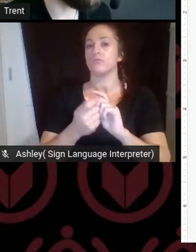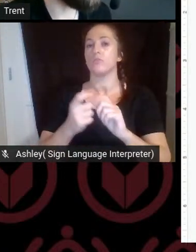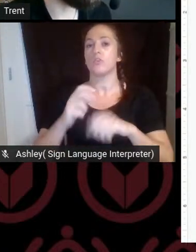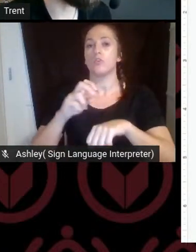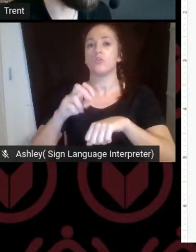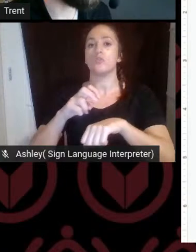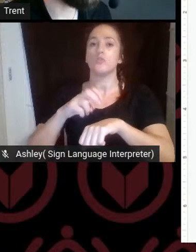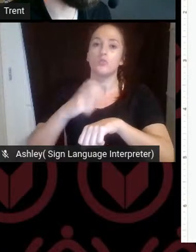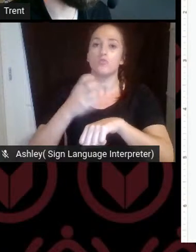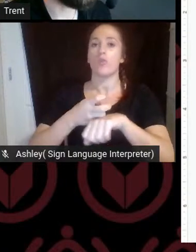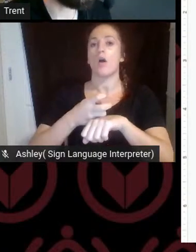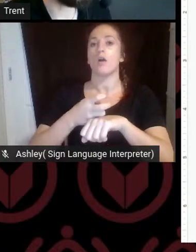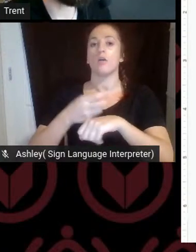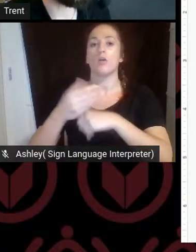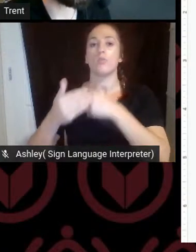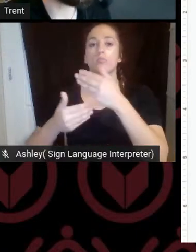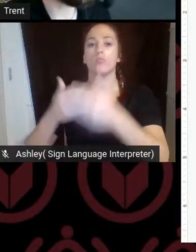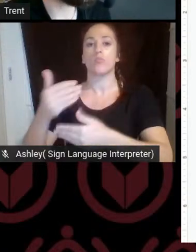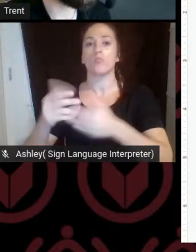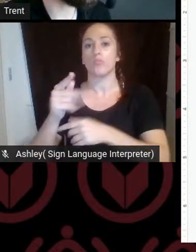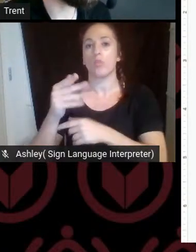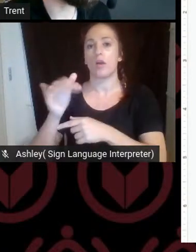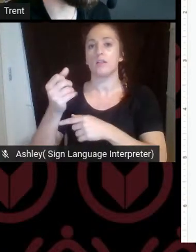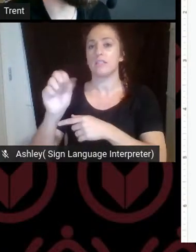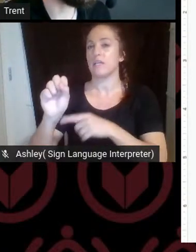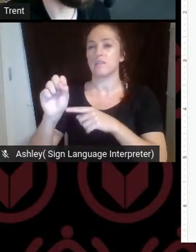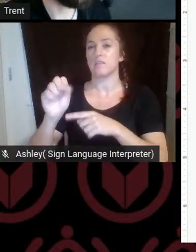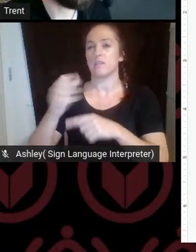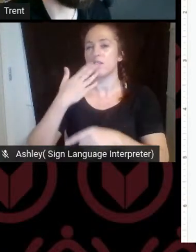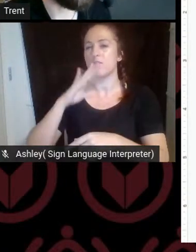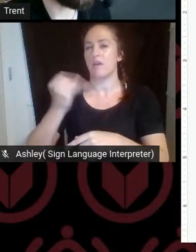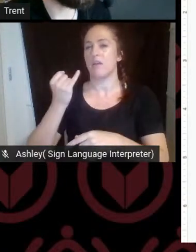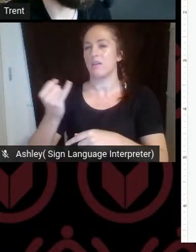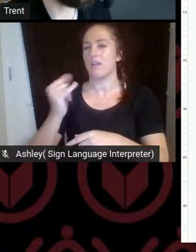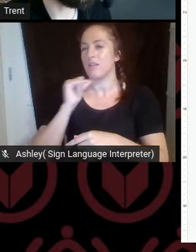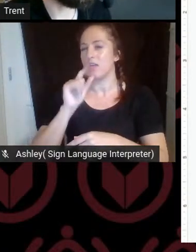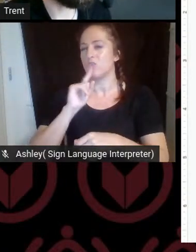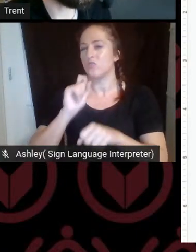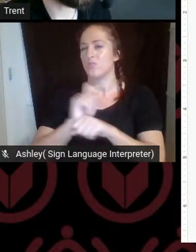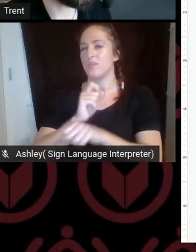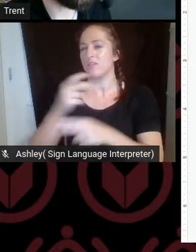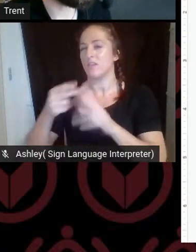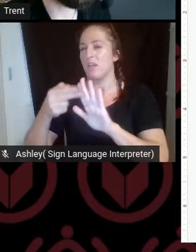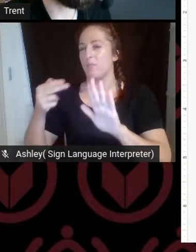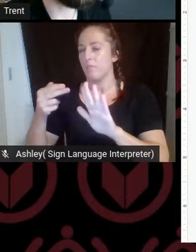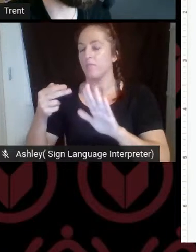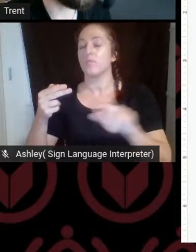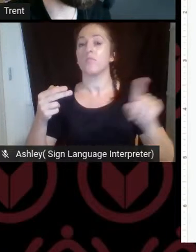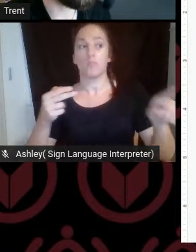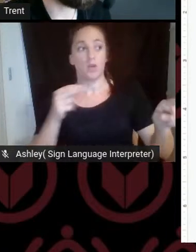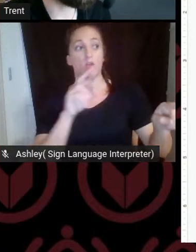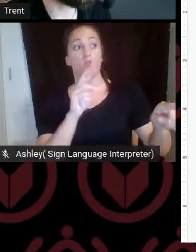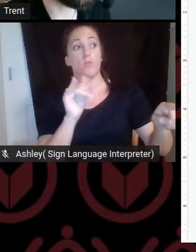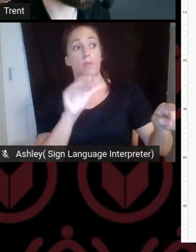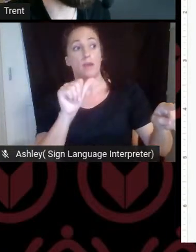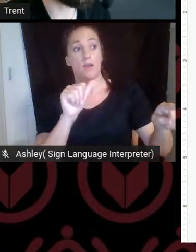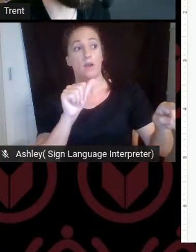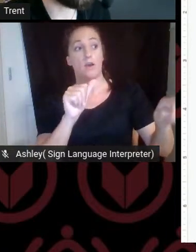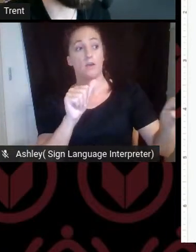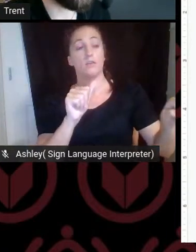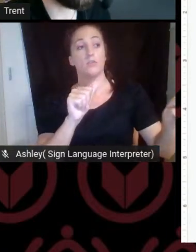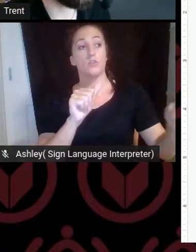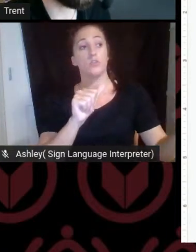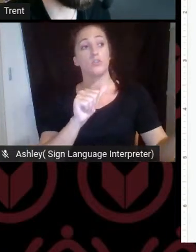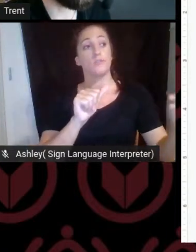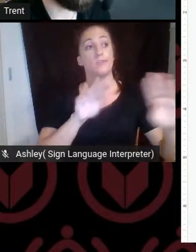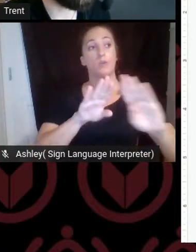when I come in, I can, oh, there's Rebecca. She just popped in. There she is. I can either choose to accept or reject any suggestion